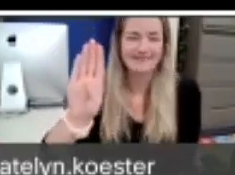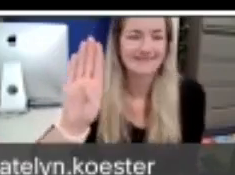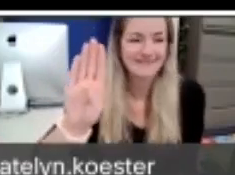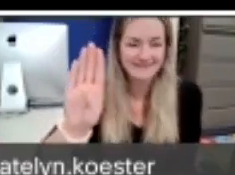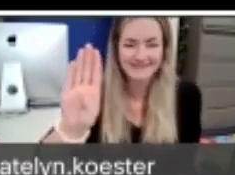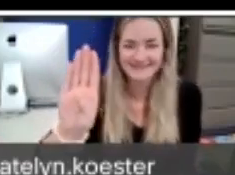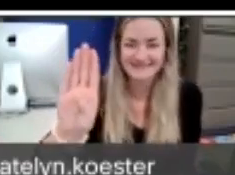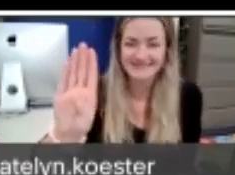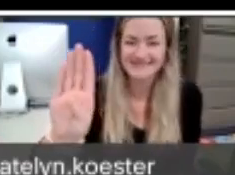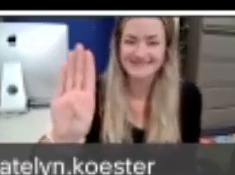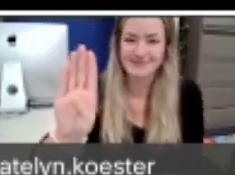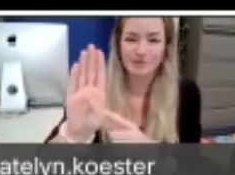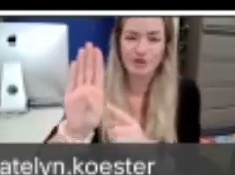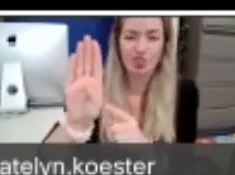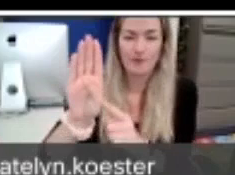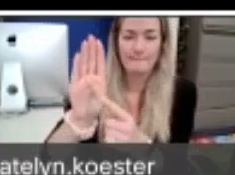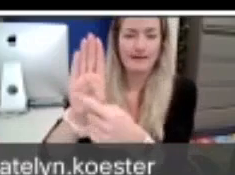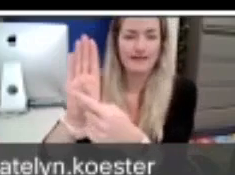B.